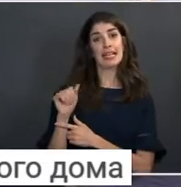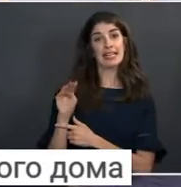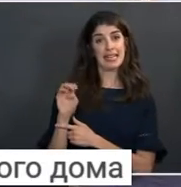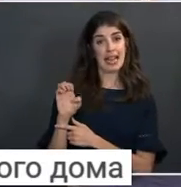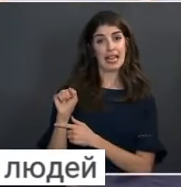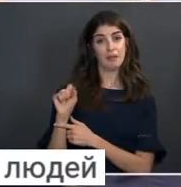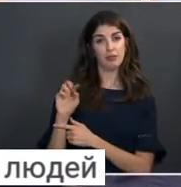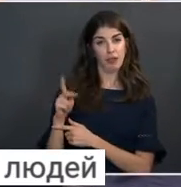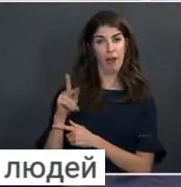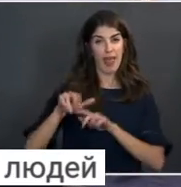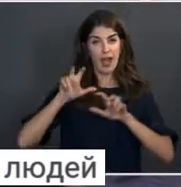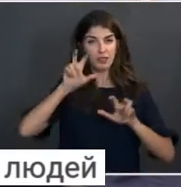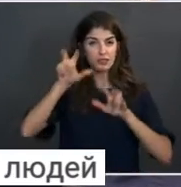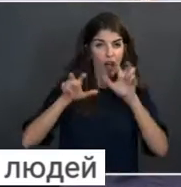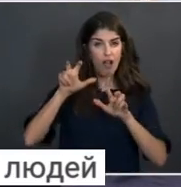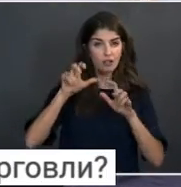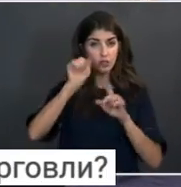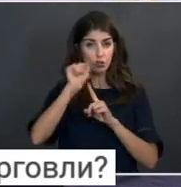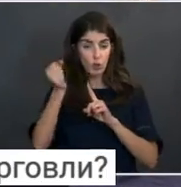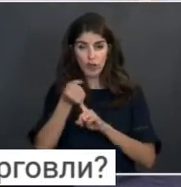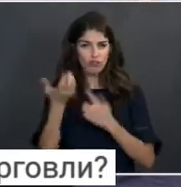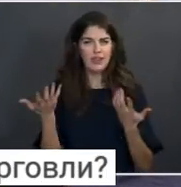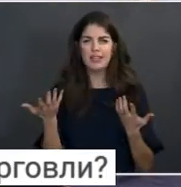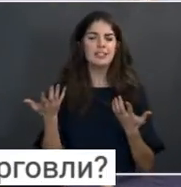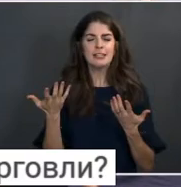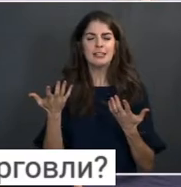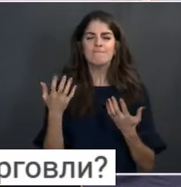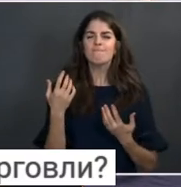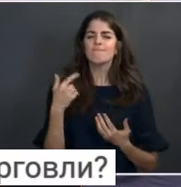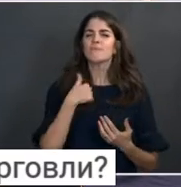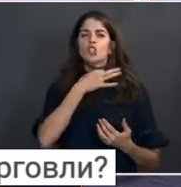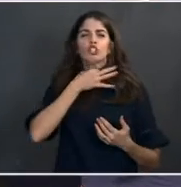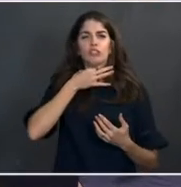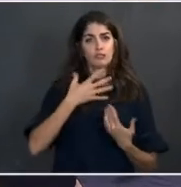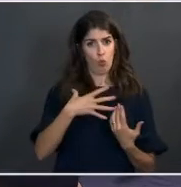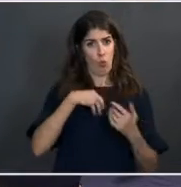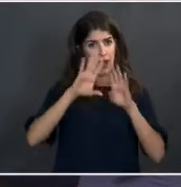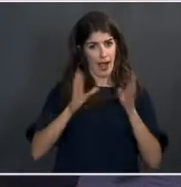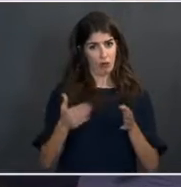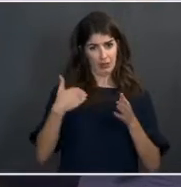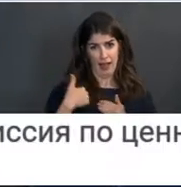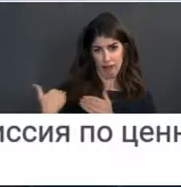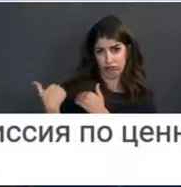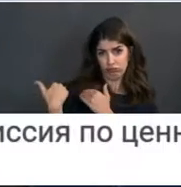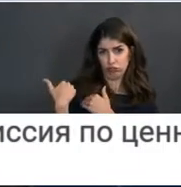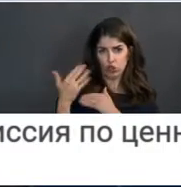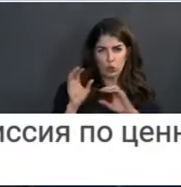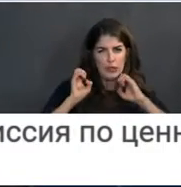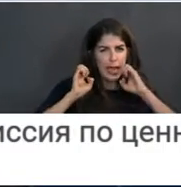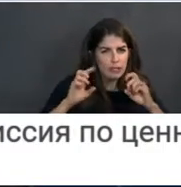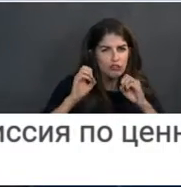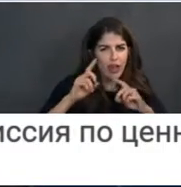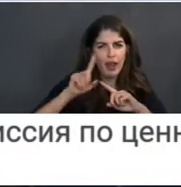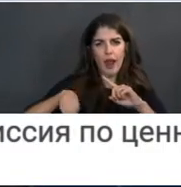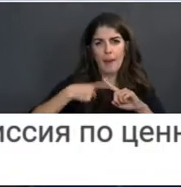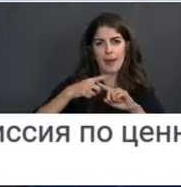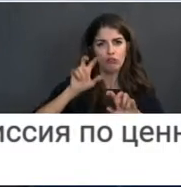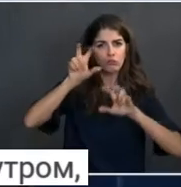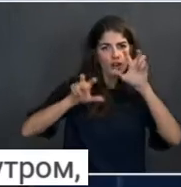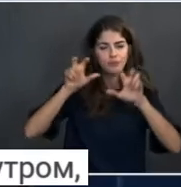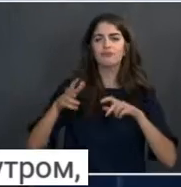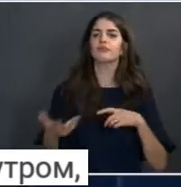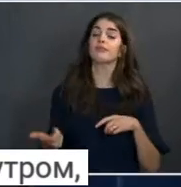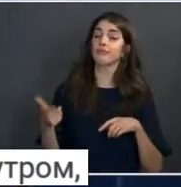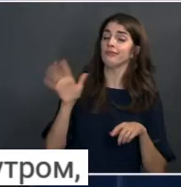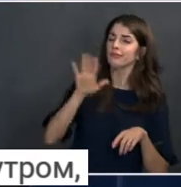role the White House can play in educating people about the dangers of this type trading? Well, Steve, I know the SEC